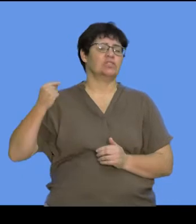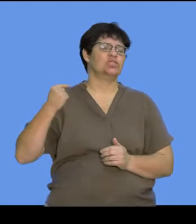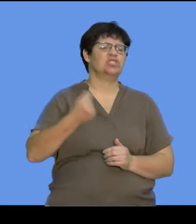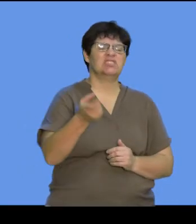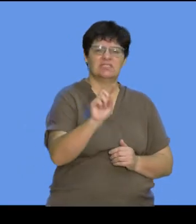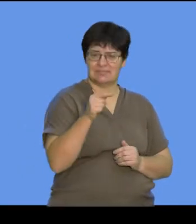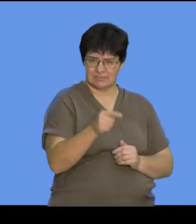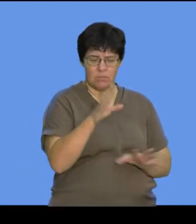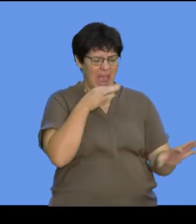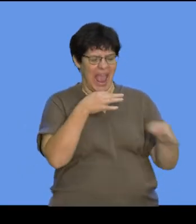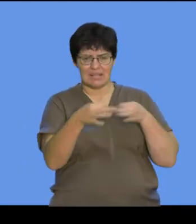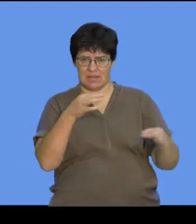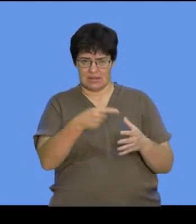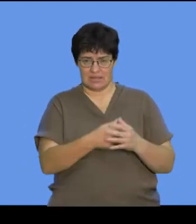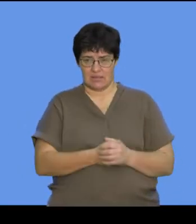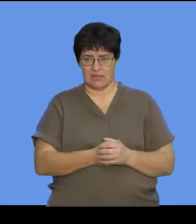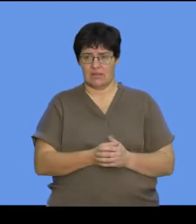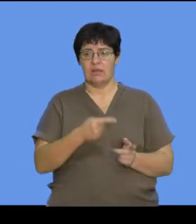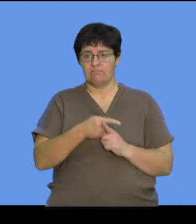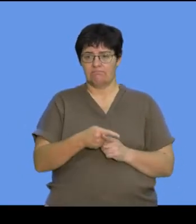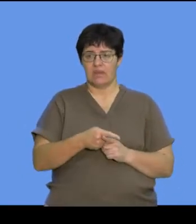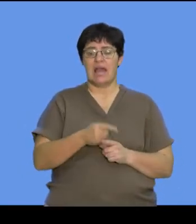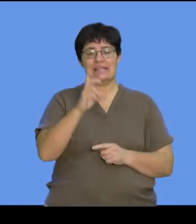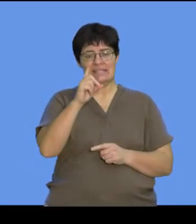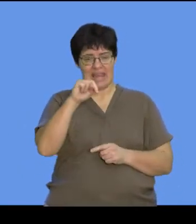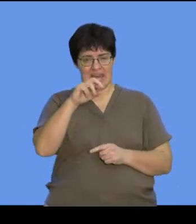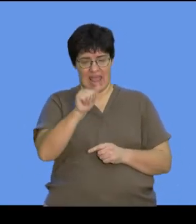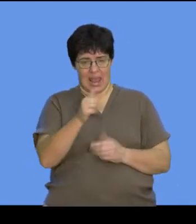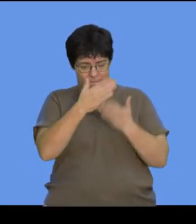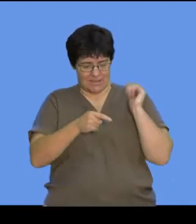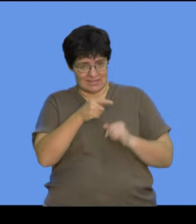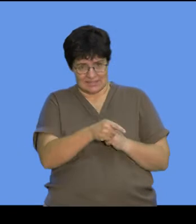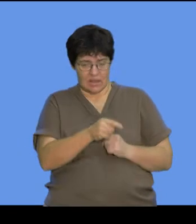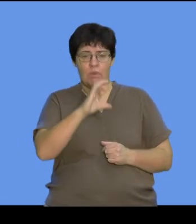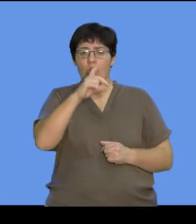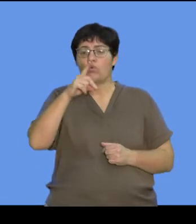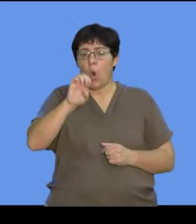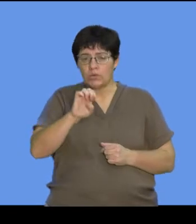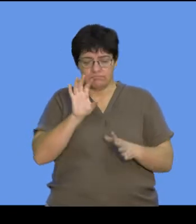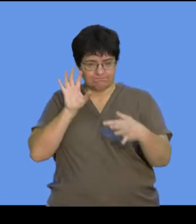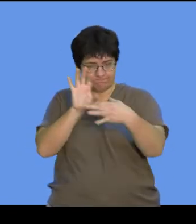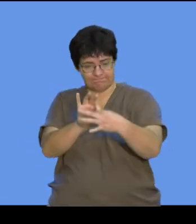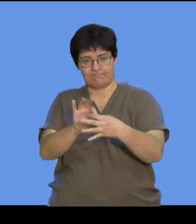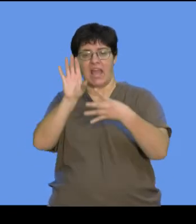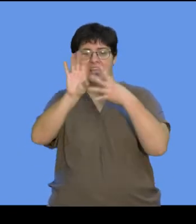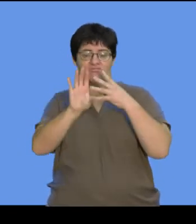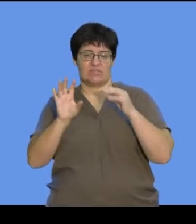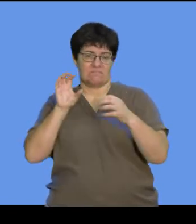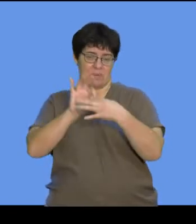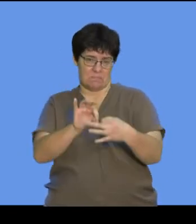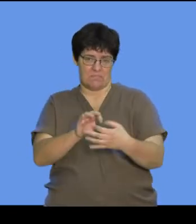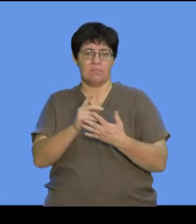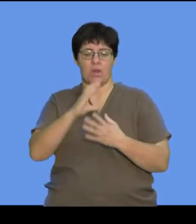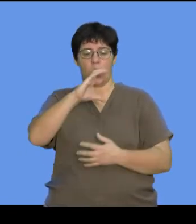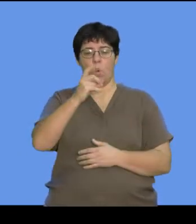So a gene, if we were to basically describe that, is a segment of DNA that codes for a specific characteristic, which is